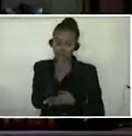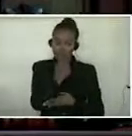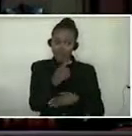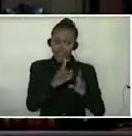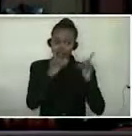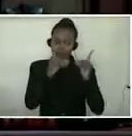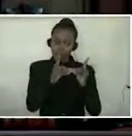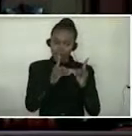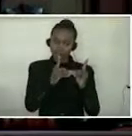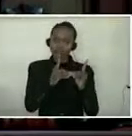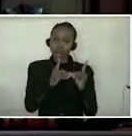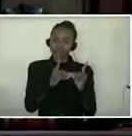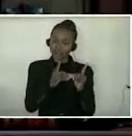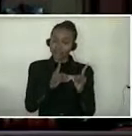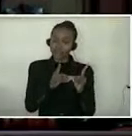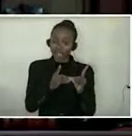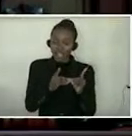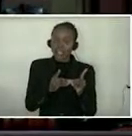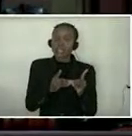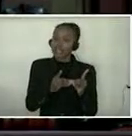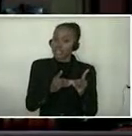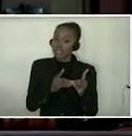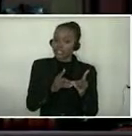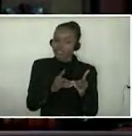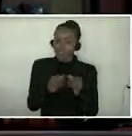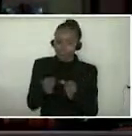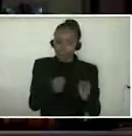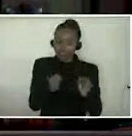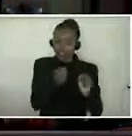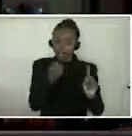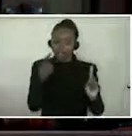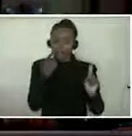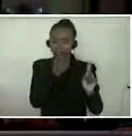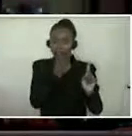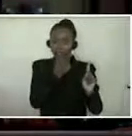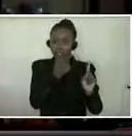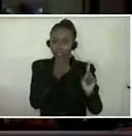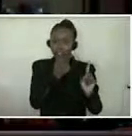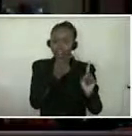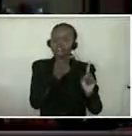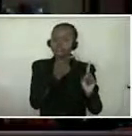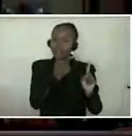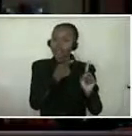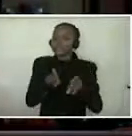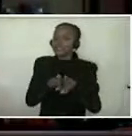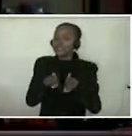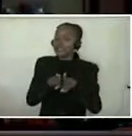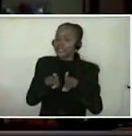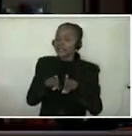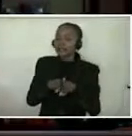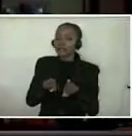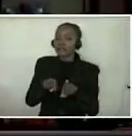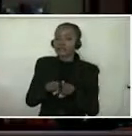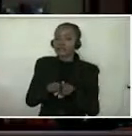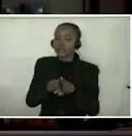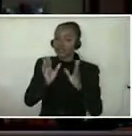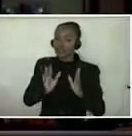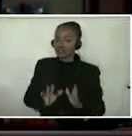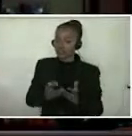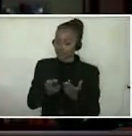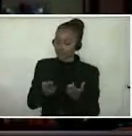planned the strategic objectives and related the related human resources needs were considered it is then the